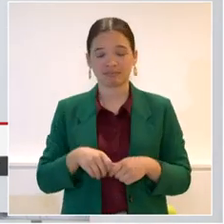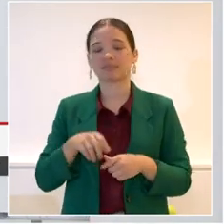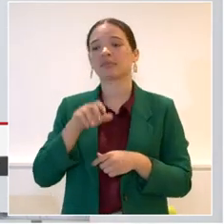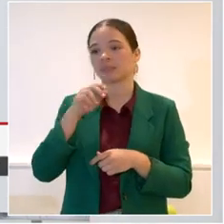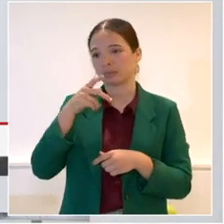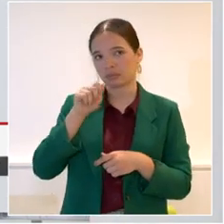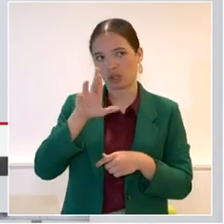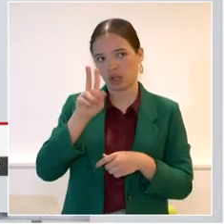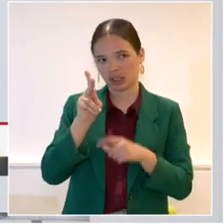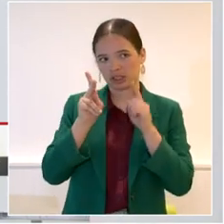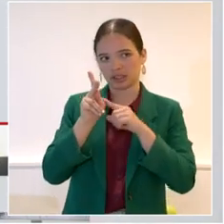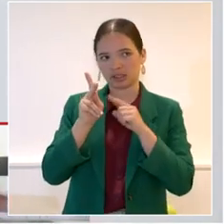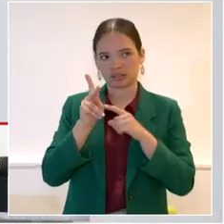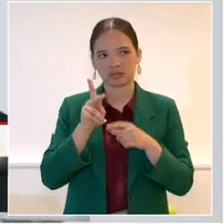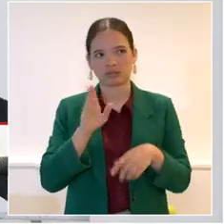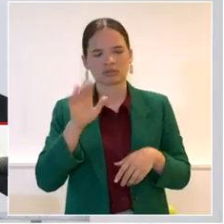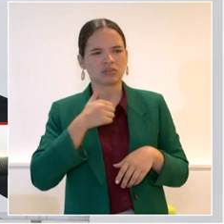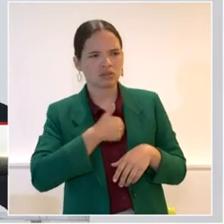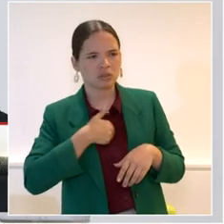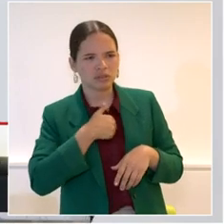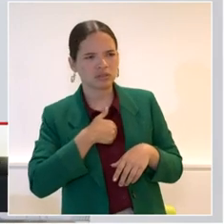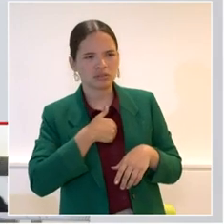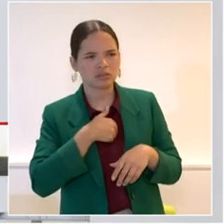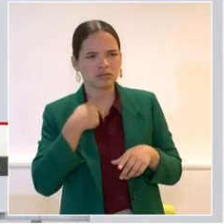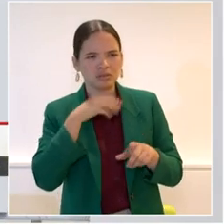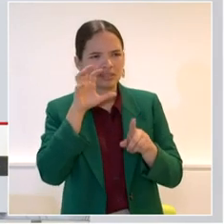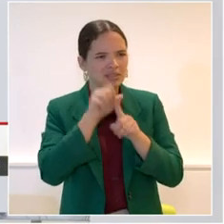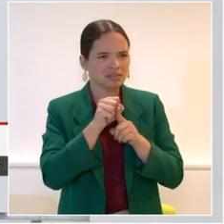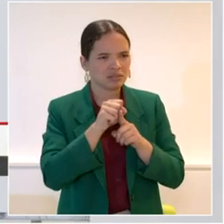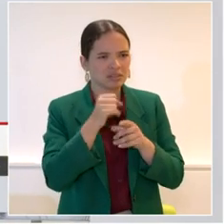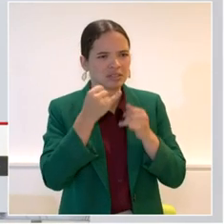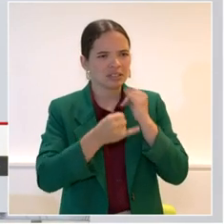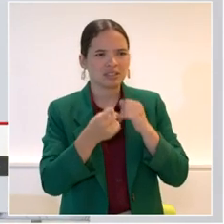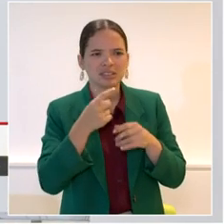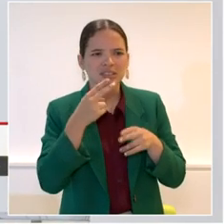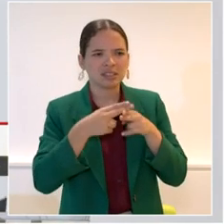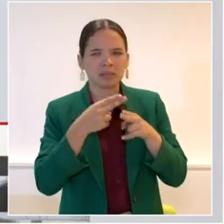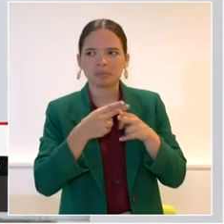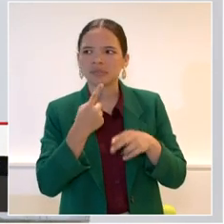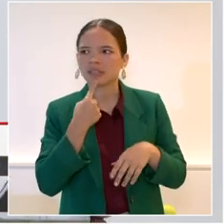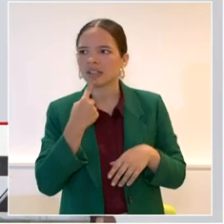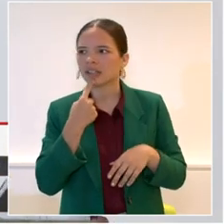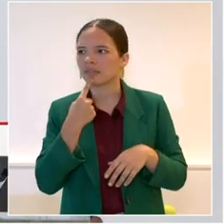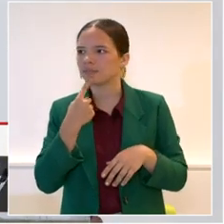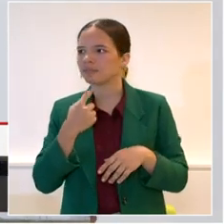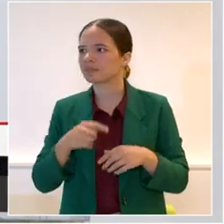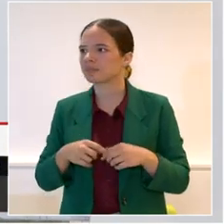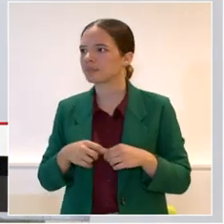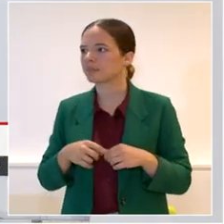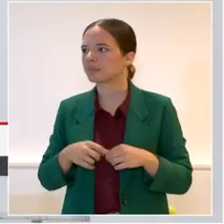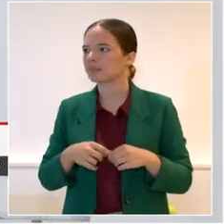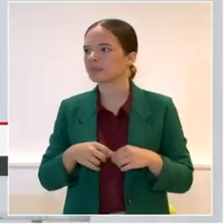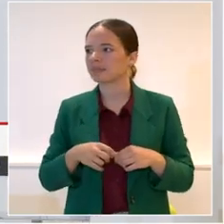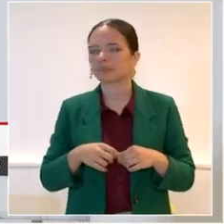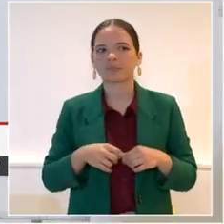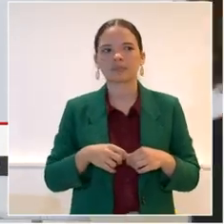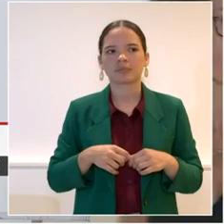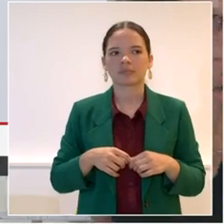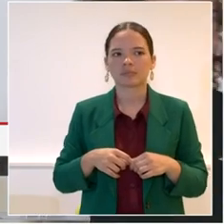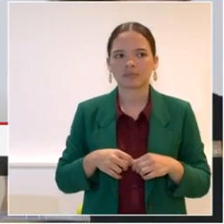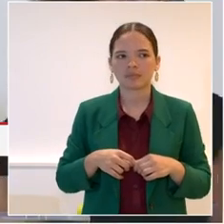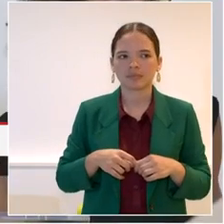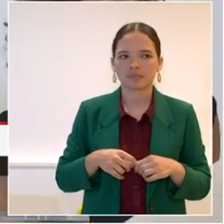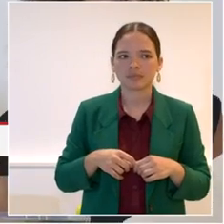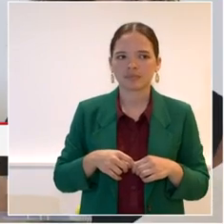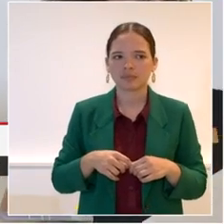Yeah, and I apologize, I didn't catch your last name. Laura, but, can you come up, please? If we could hear from Antonice, is that her name? Yes, I apologize, I didn't catch your